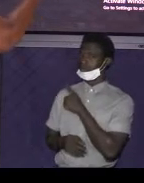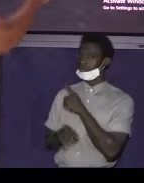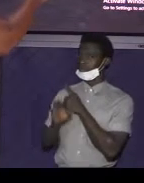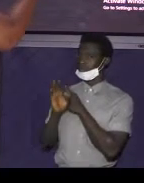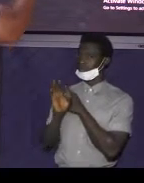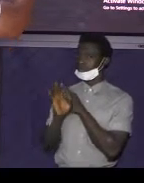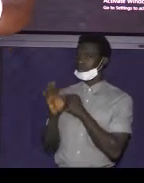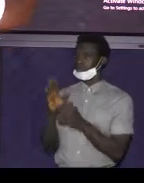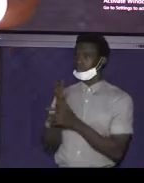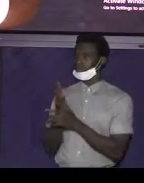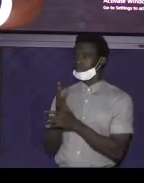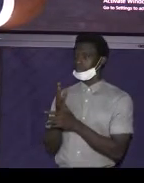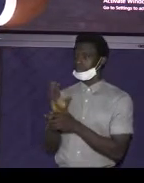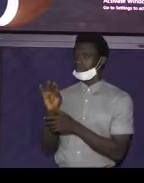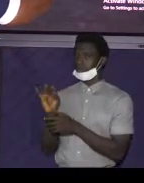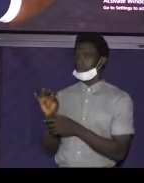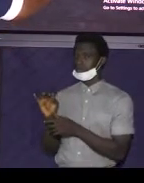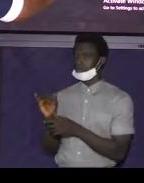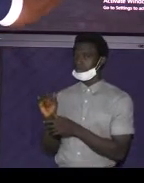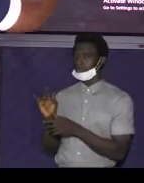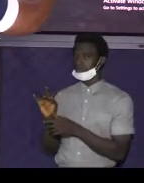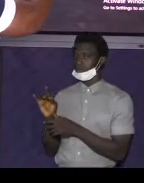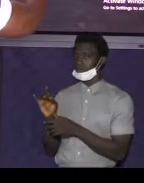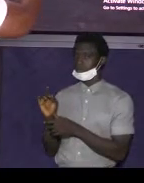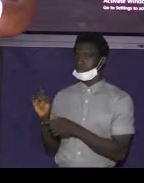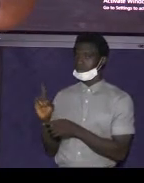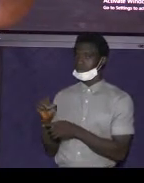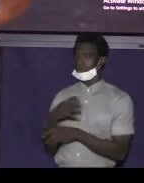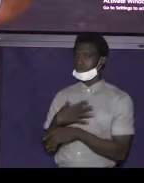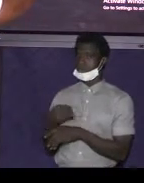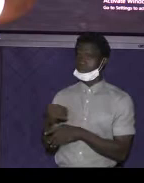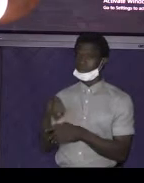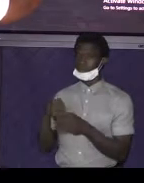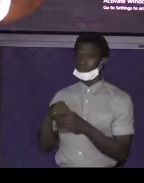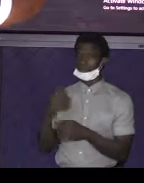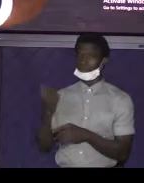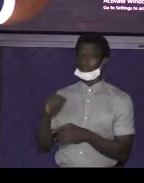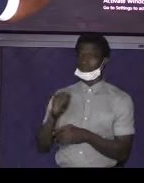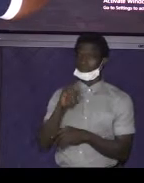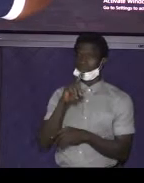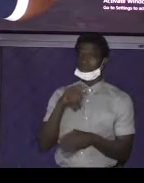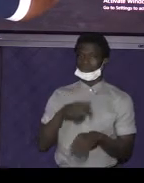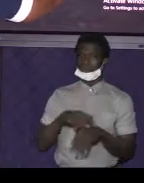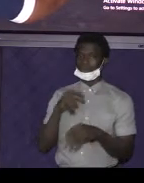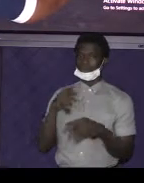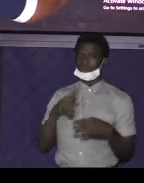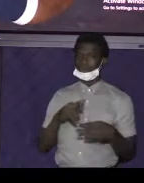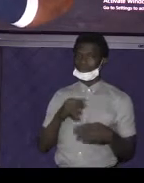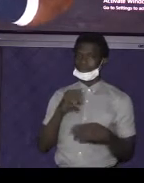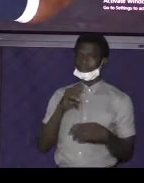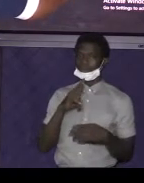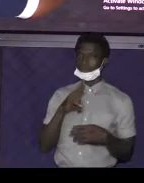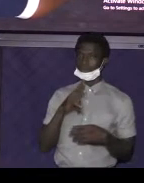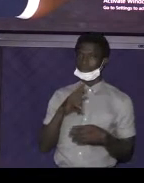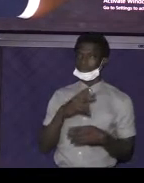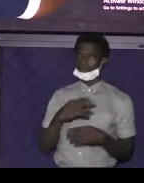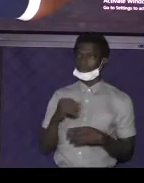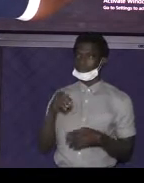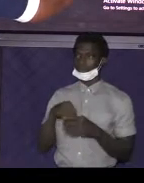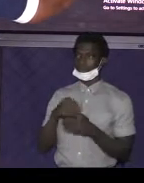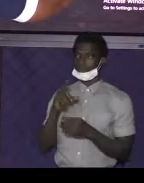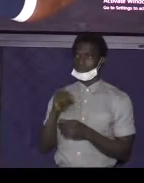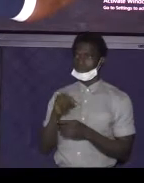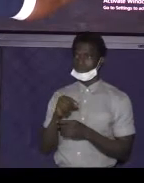8 goes here one time. 8 goes in 10 one time, remaining 2. 8 goes in 20 two times, remaining